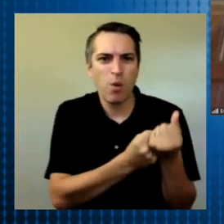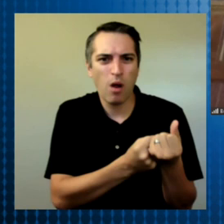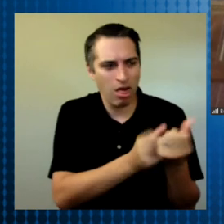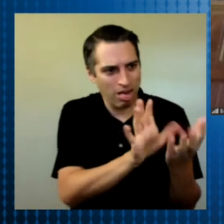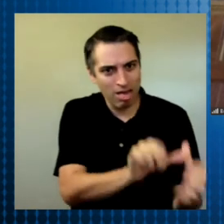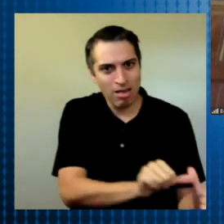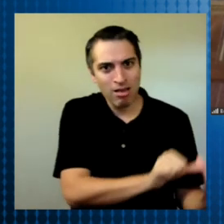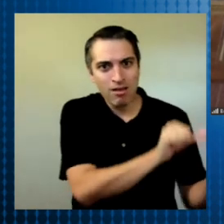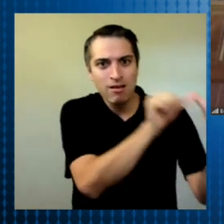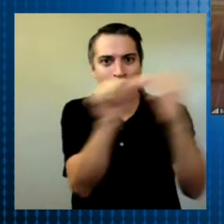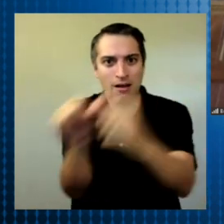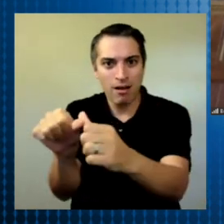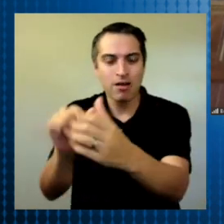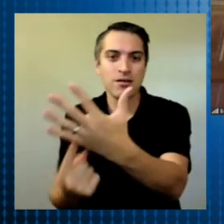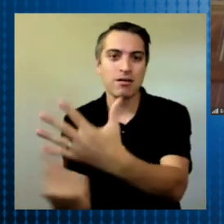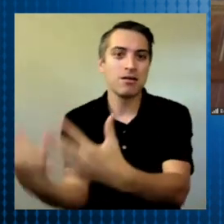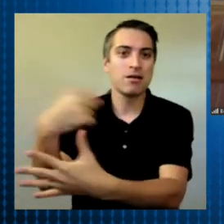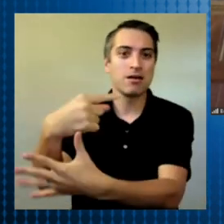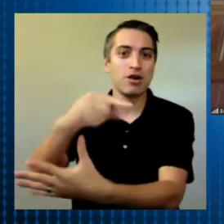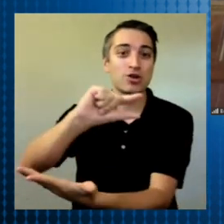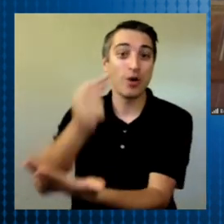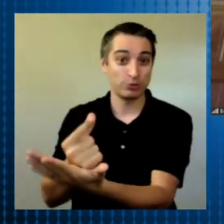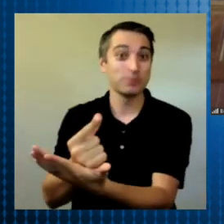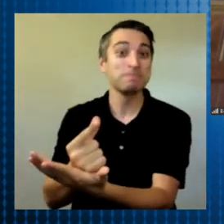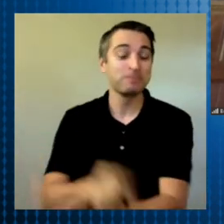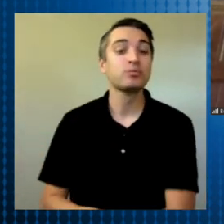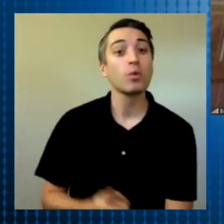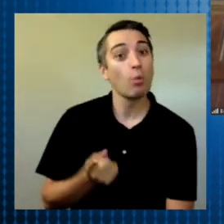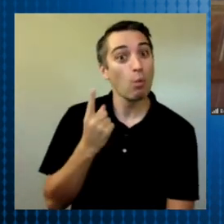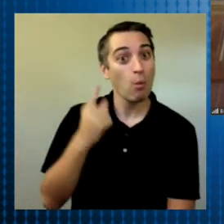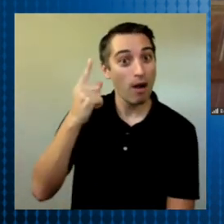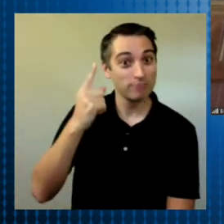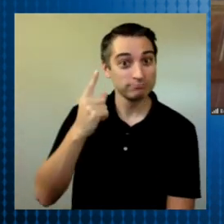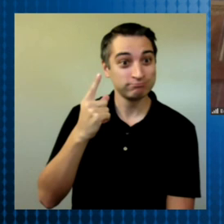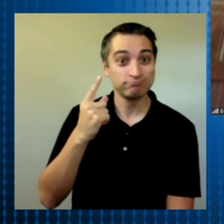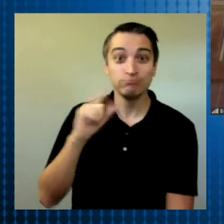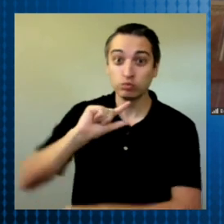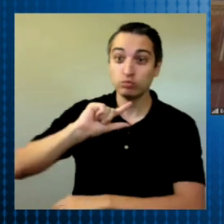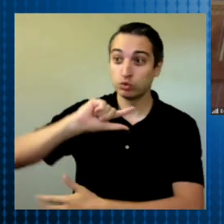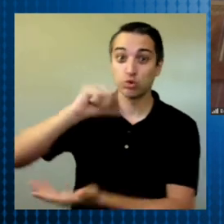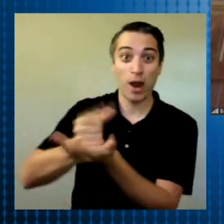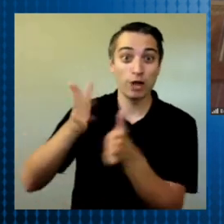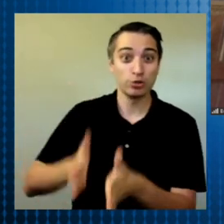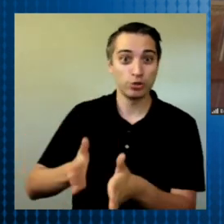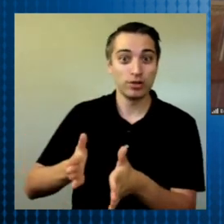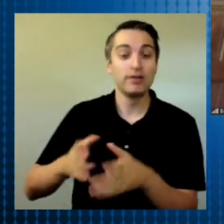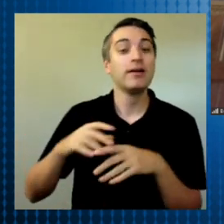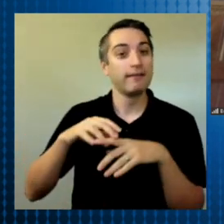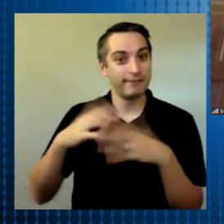credential. One of those is here today to talk about the great success that he has